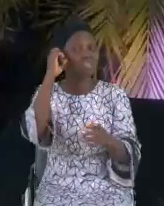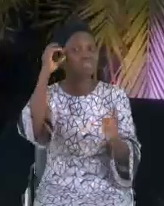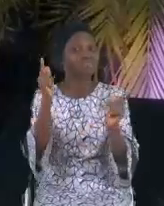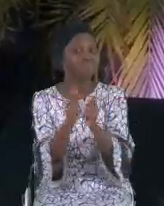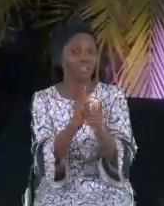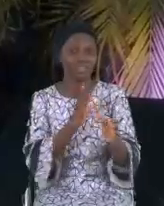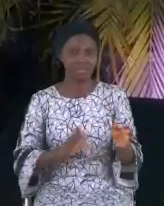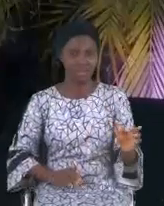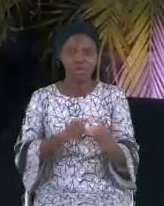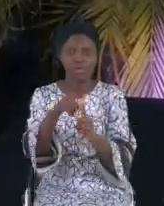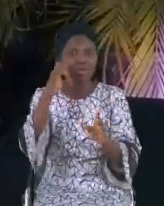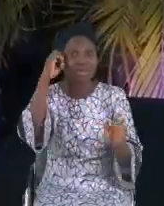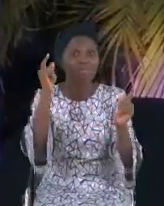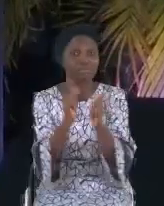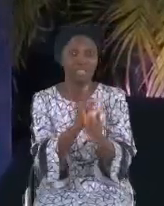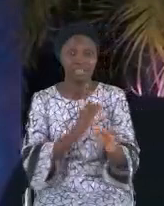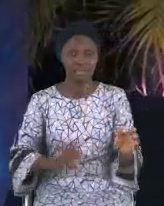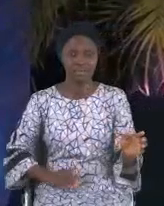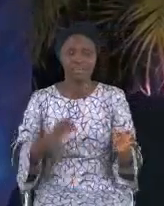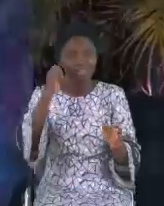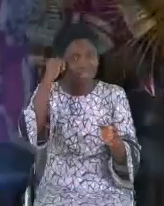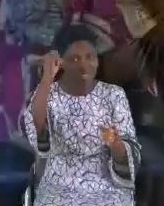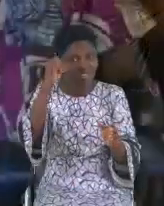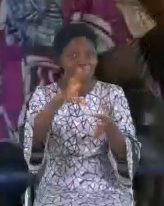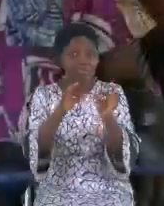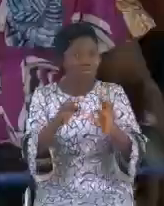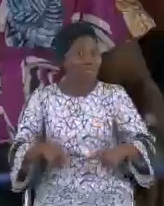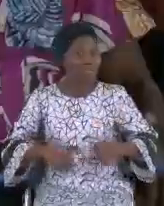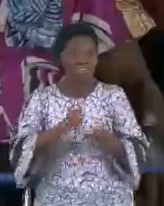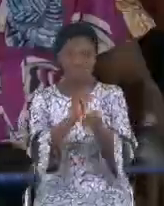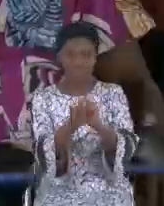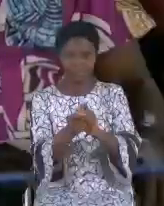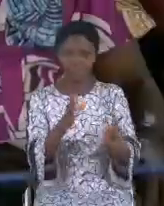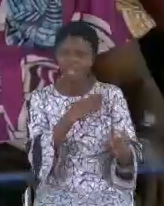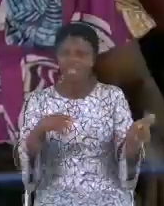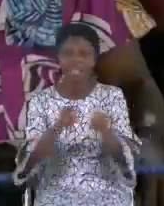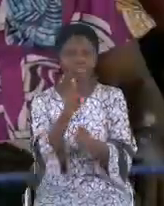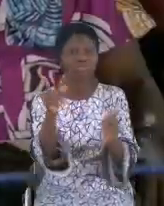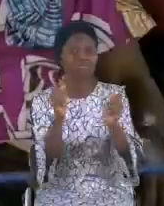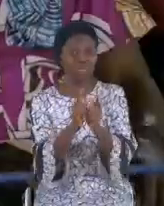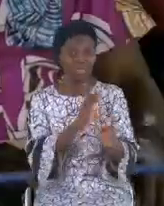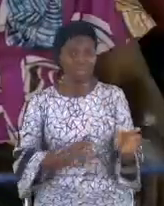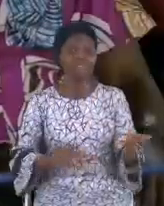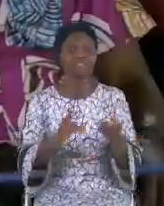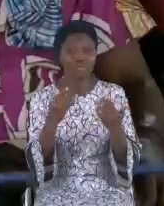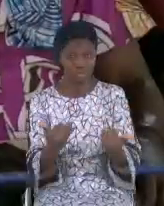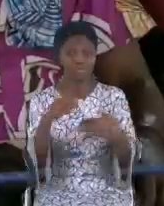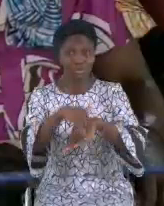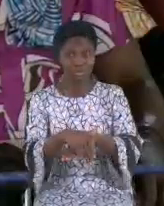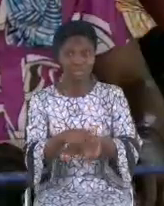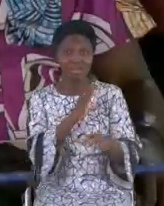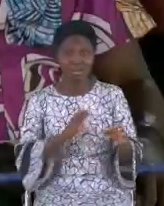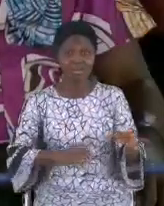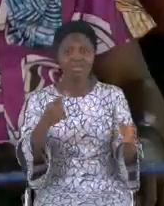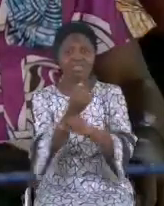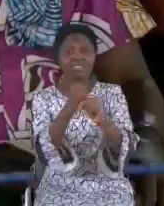met Christ, the story changed. And as you meet Christ tonight, Christ the Savior, your